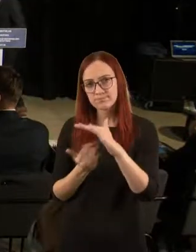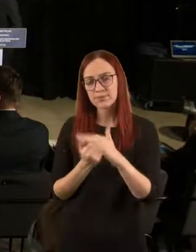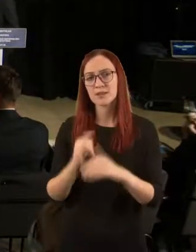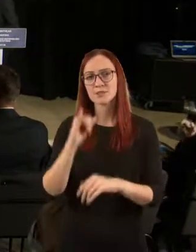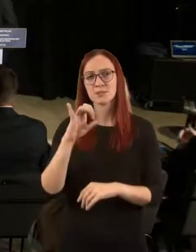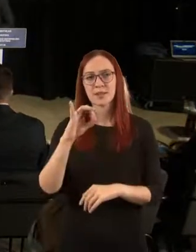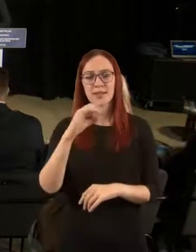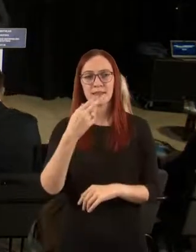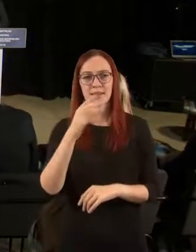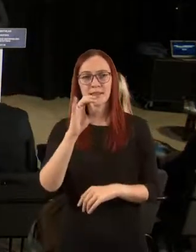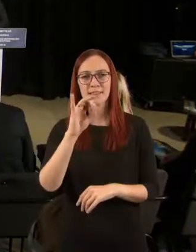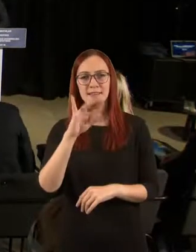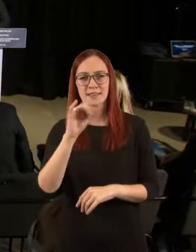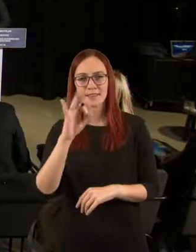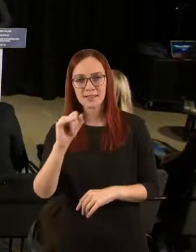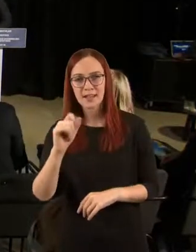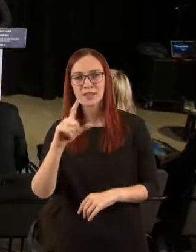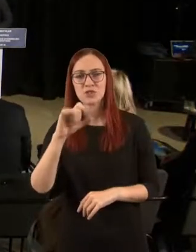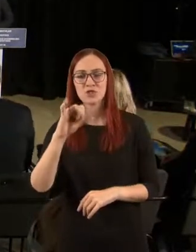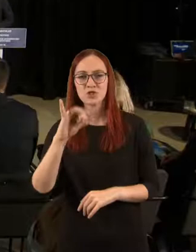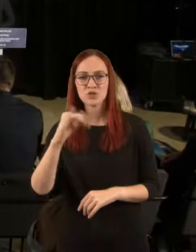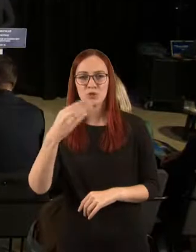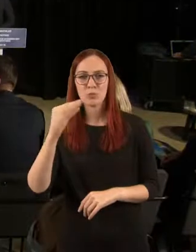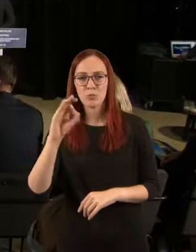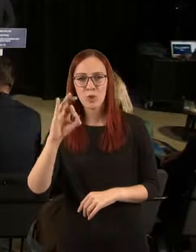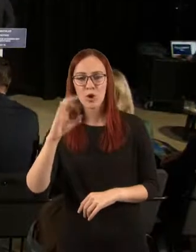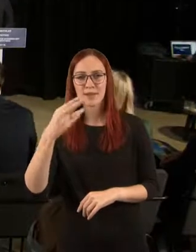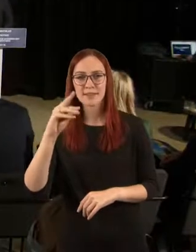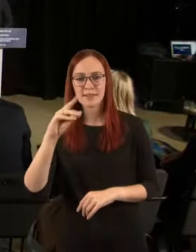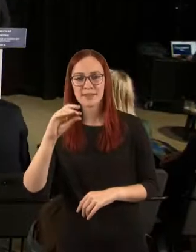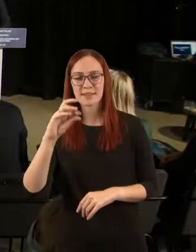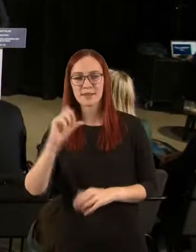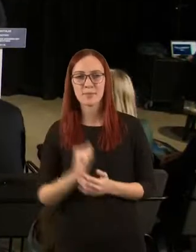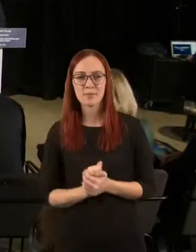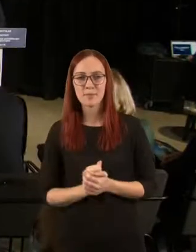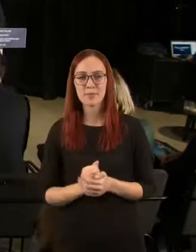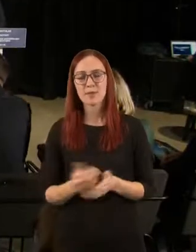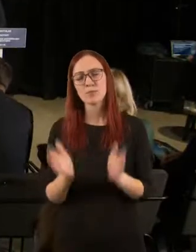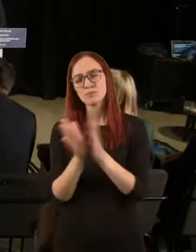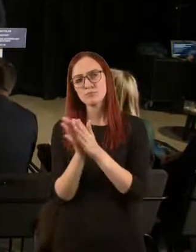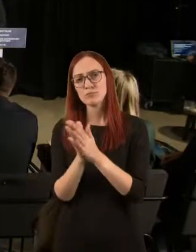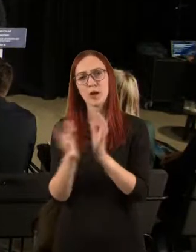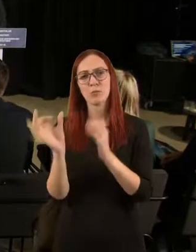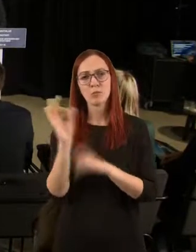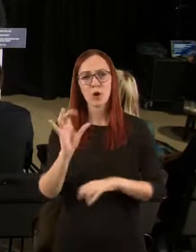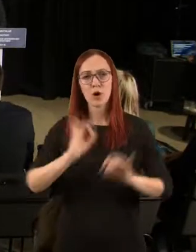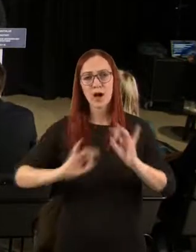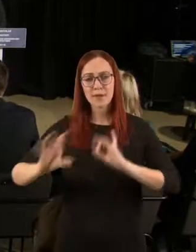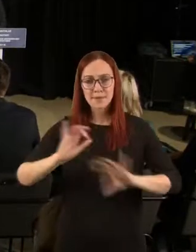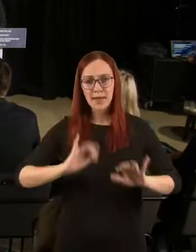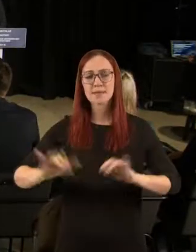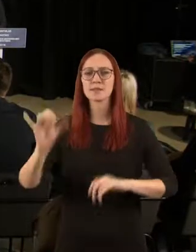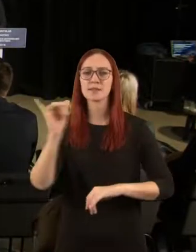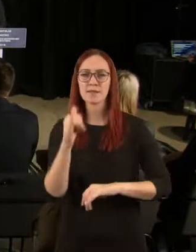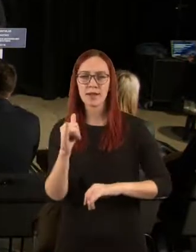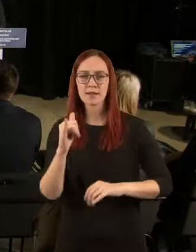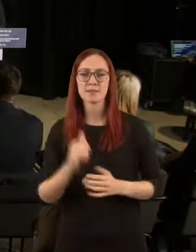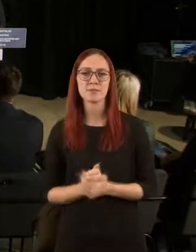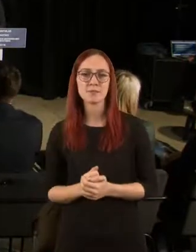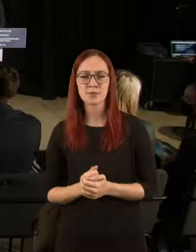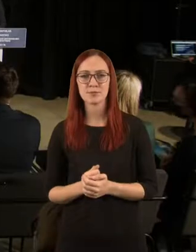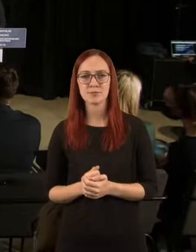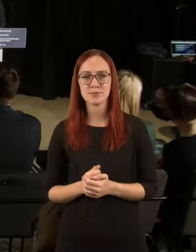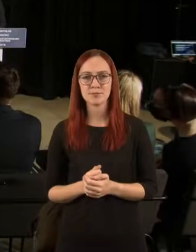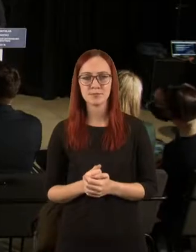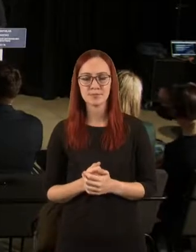Thank you, Minister. Please don't leave. I would like to invite Prime Minister Šimonytė and Mr. Cormann for the press